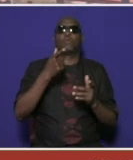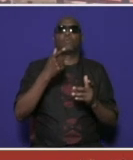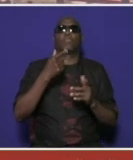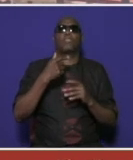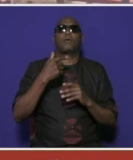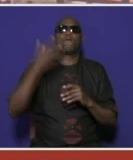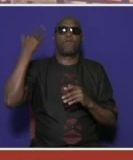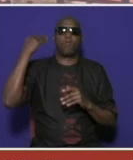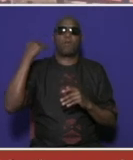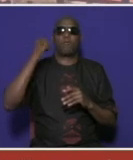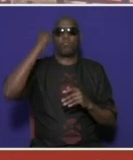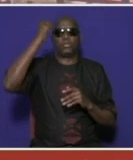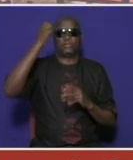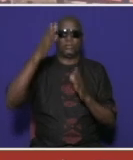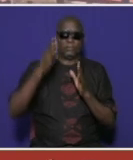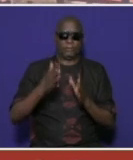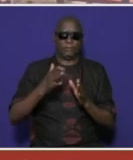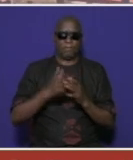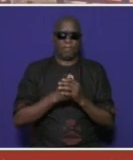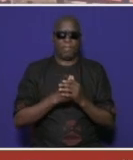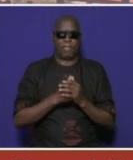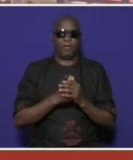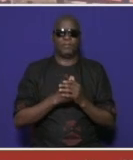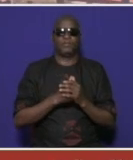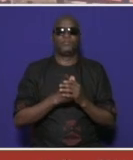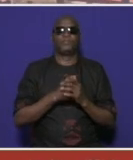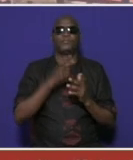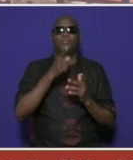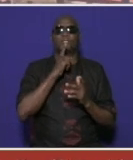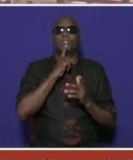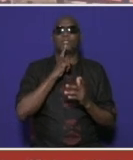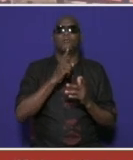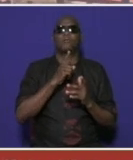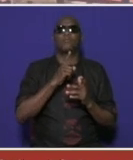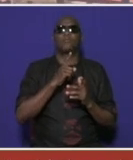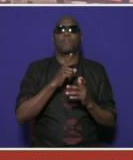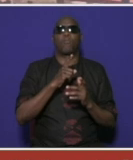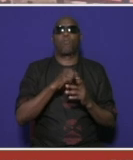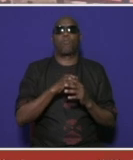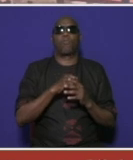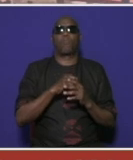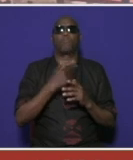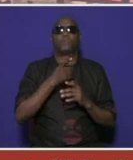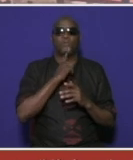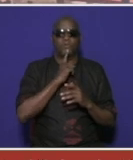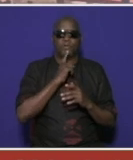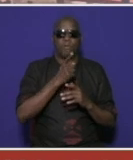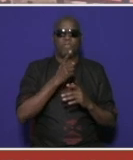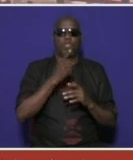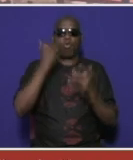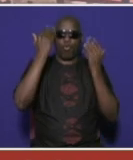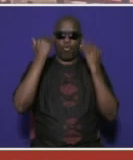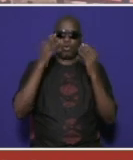through George Obola, the chairperson of the Runway View Residents Association, they say that if the court does not